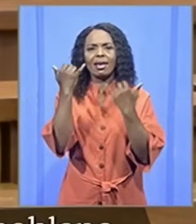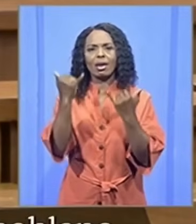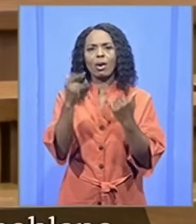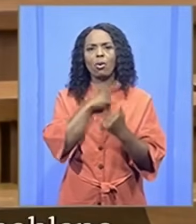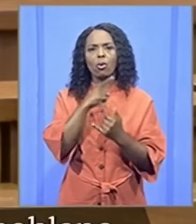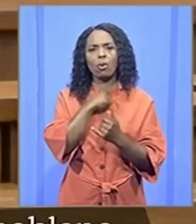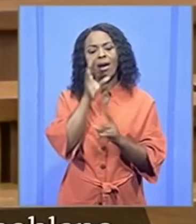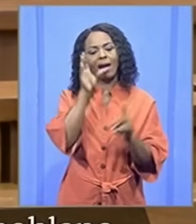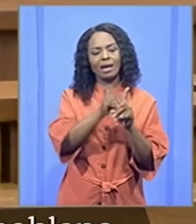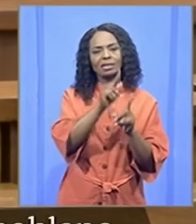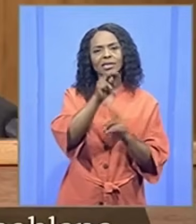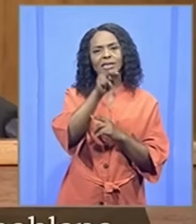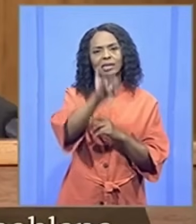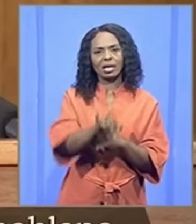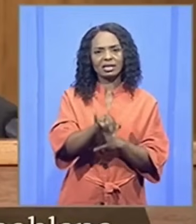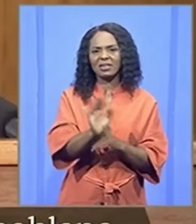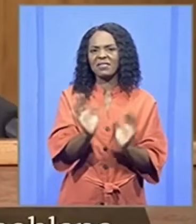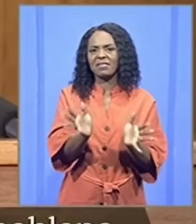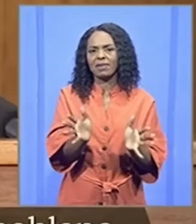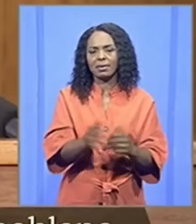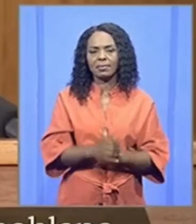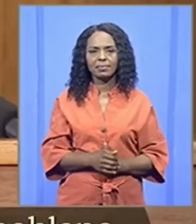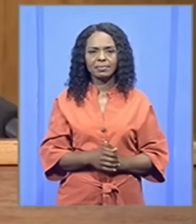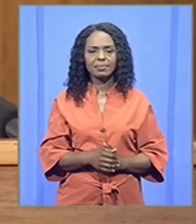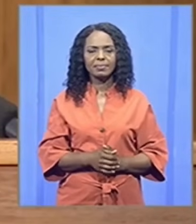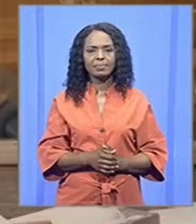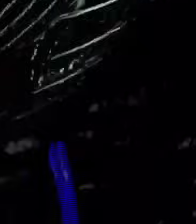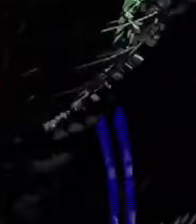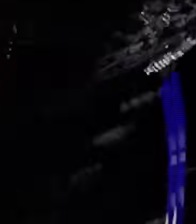botša Hlatse Magistrata Vivian Cronje.